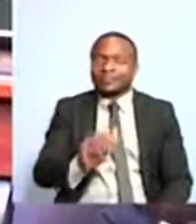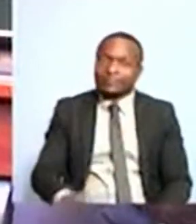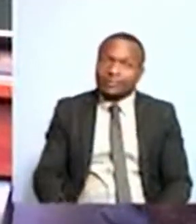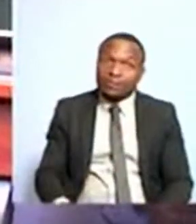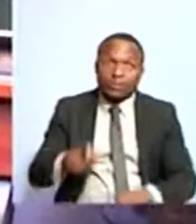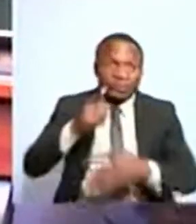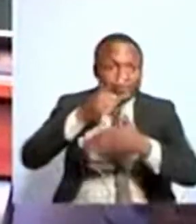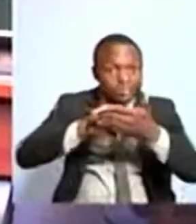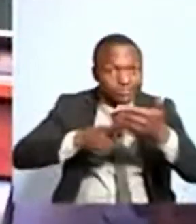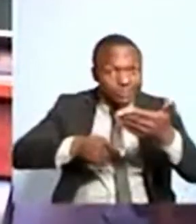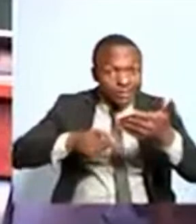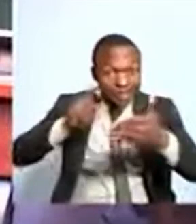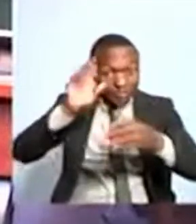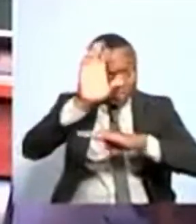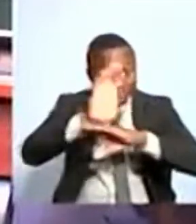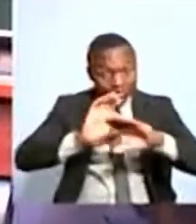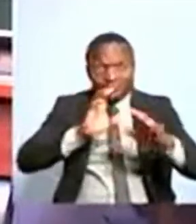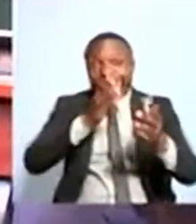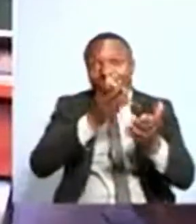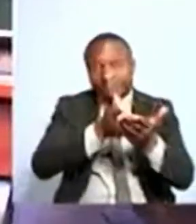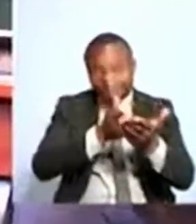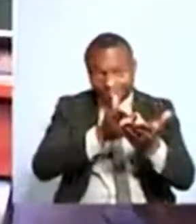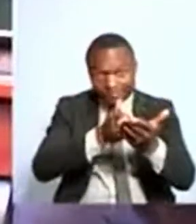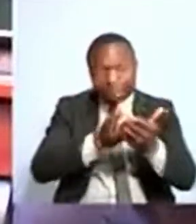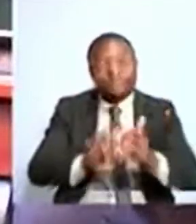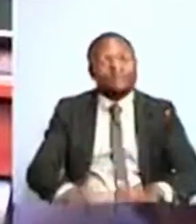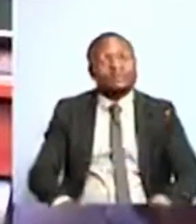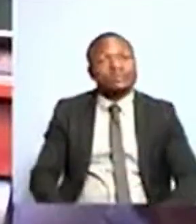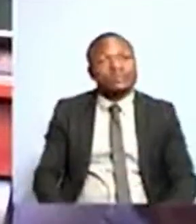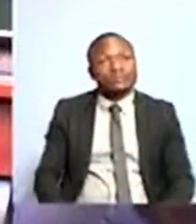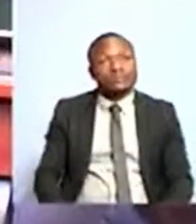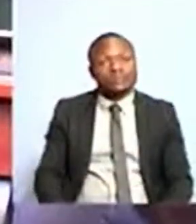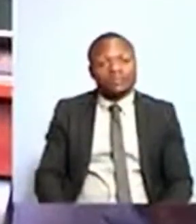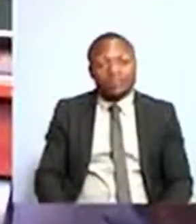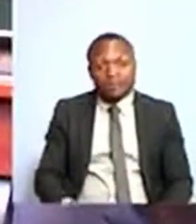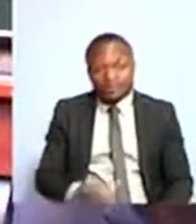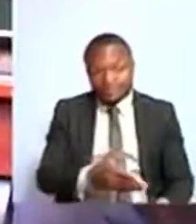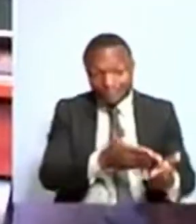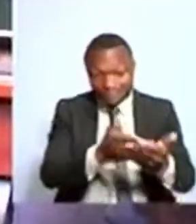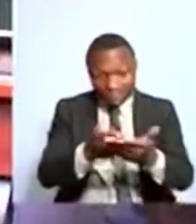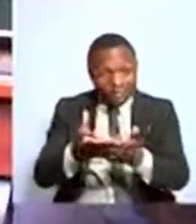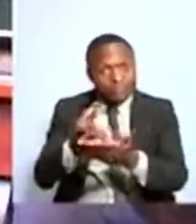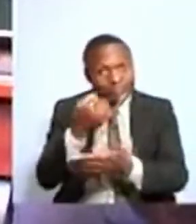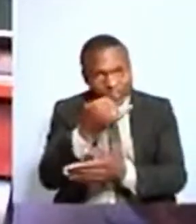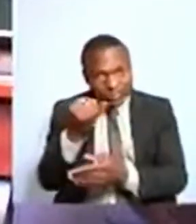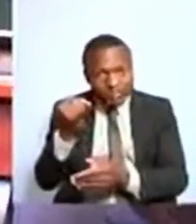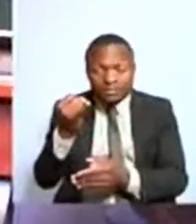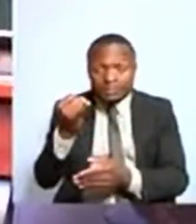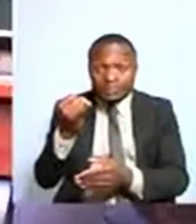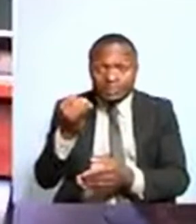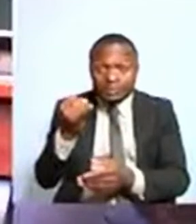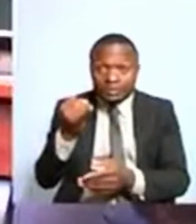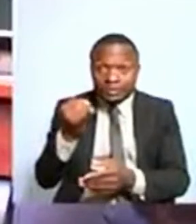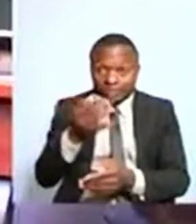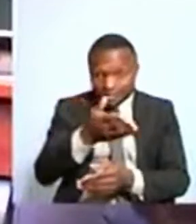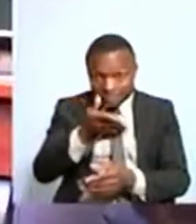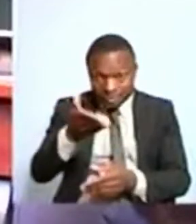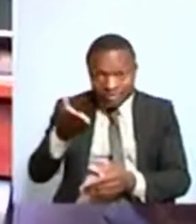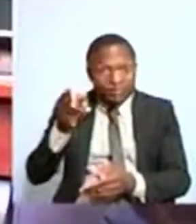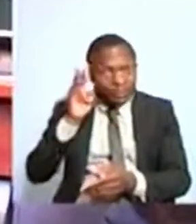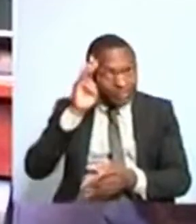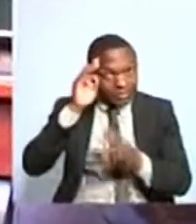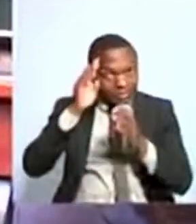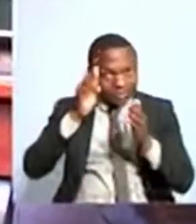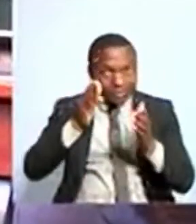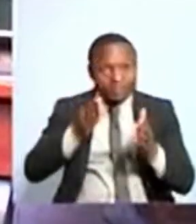What caused this, Madam Speaker? And these are the issues that we in the front bench of the